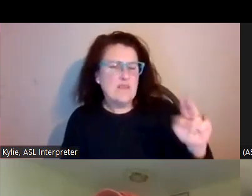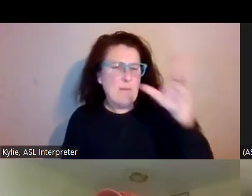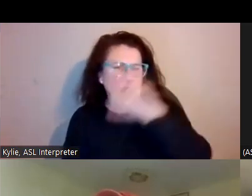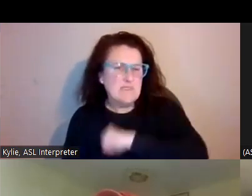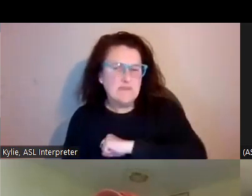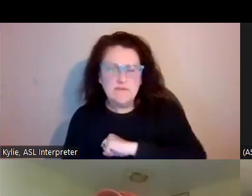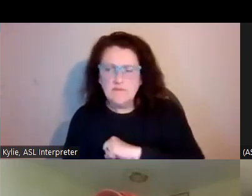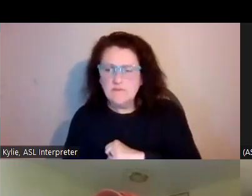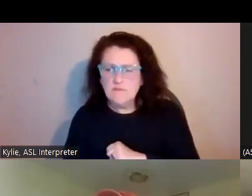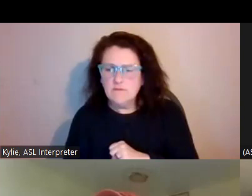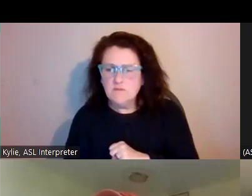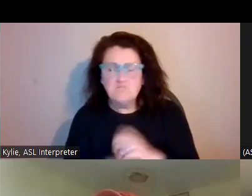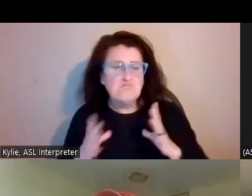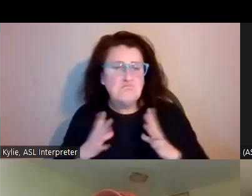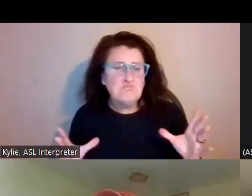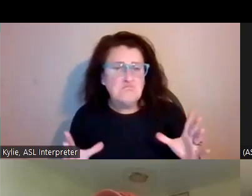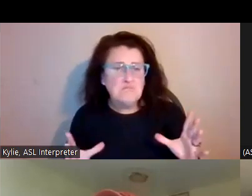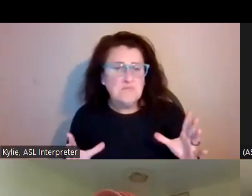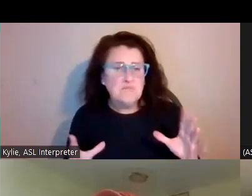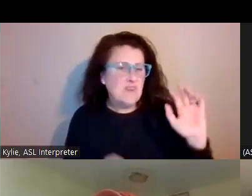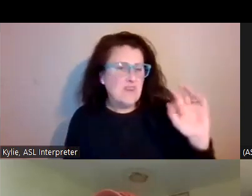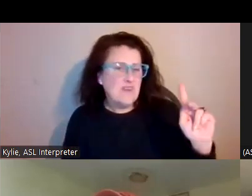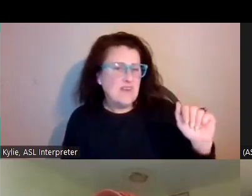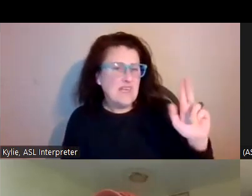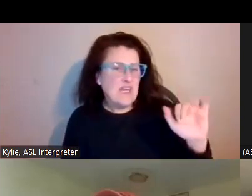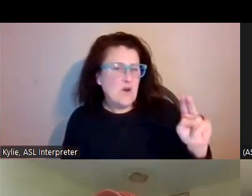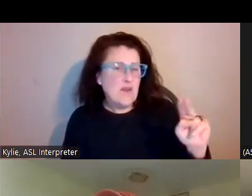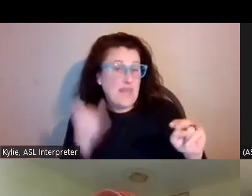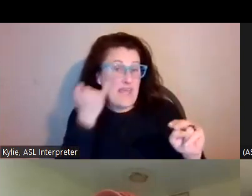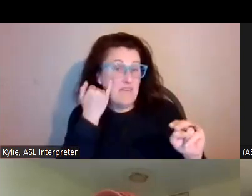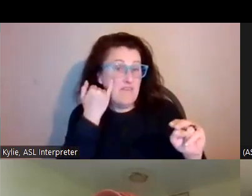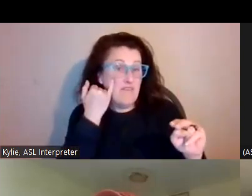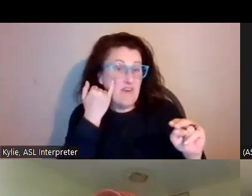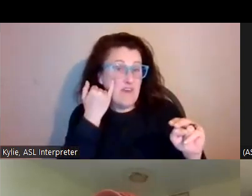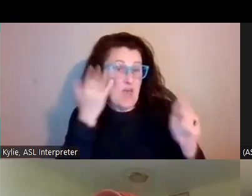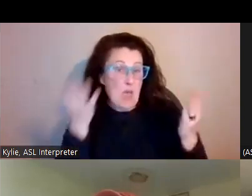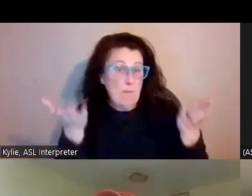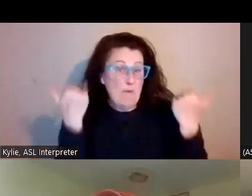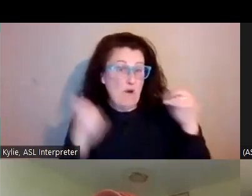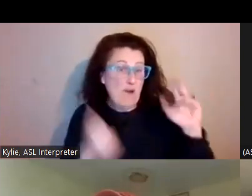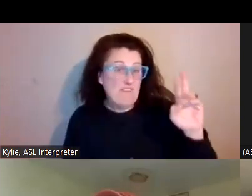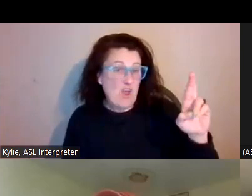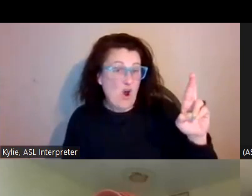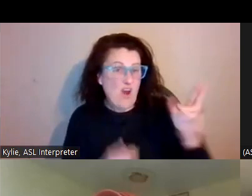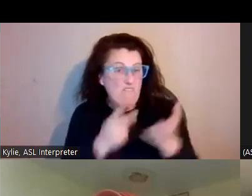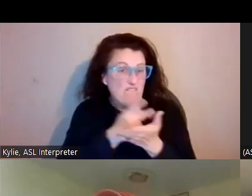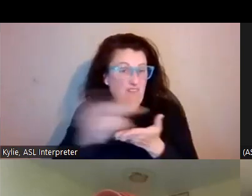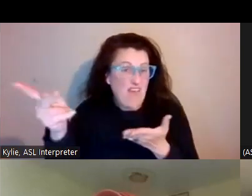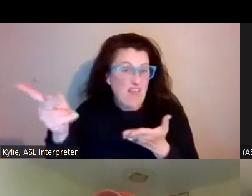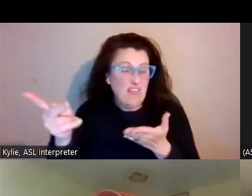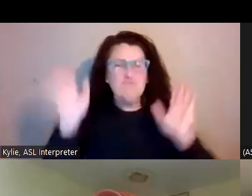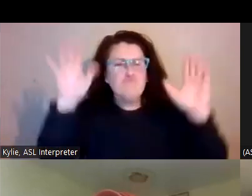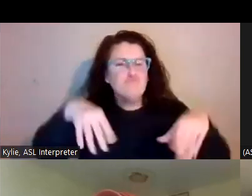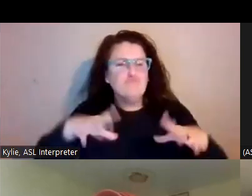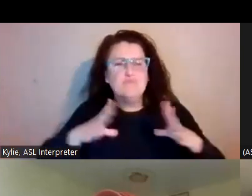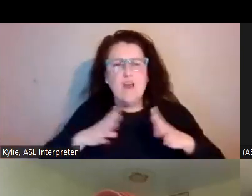Why not though? We're here. So Karen, if somebody has tried VR before and it didn't work out for them, they're certainly